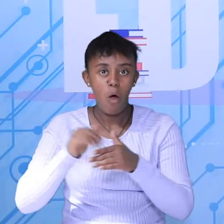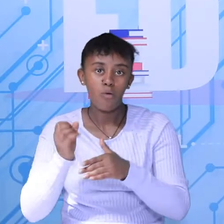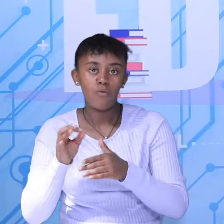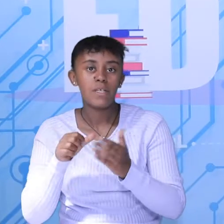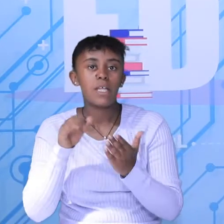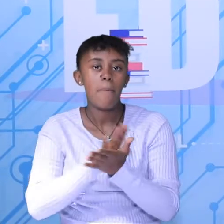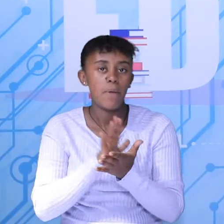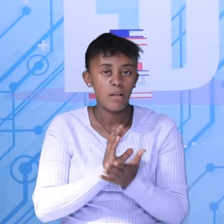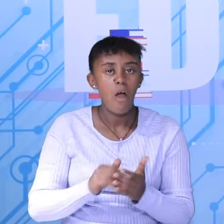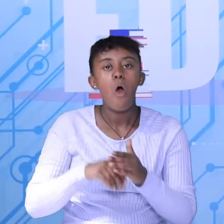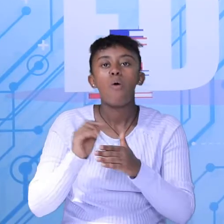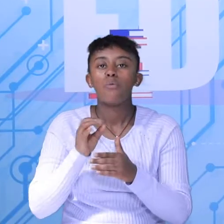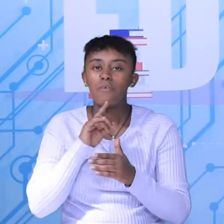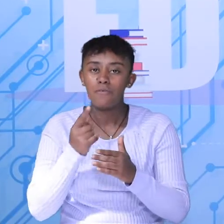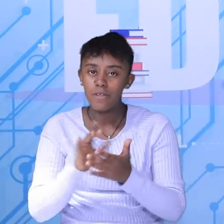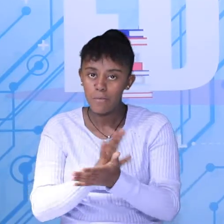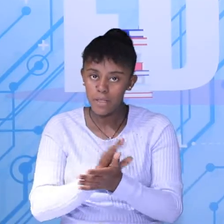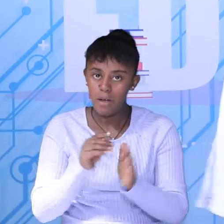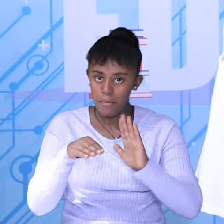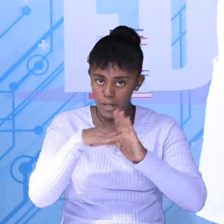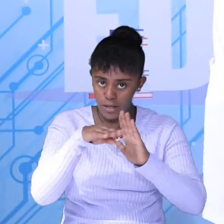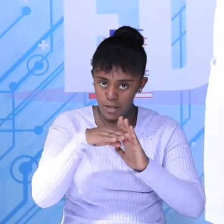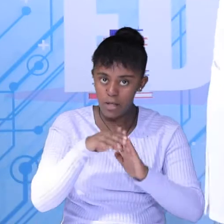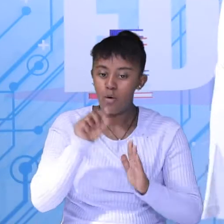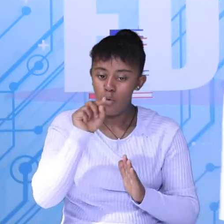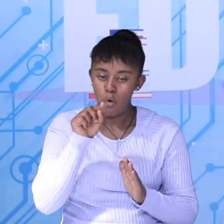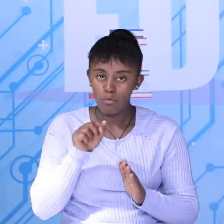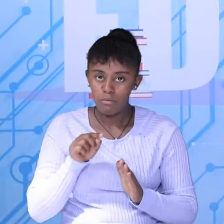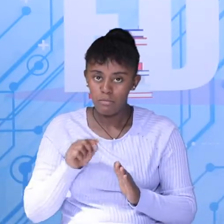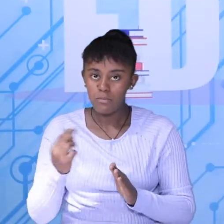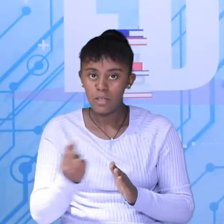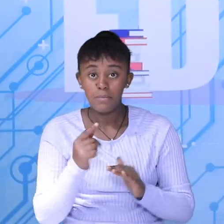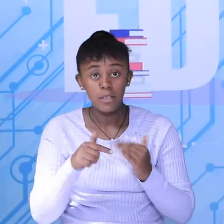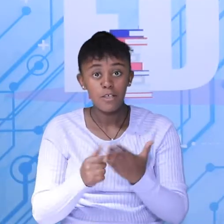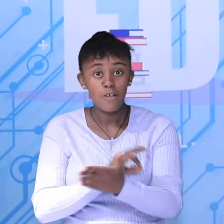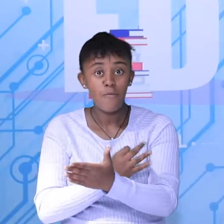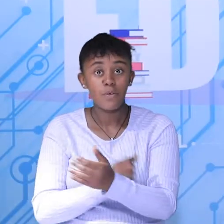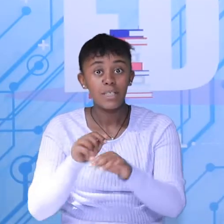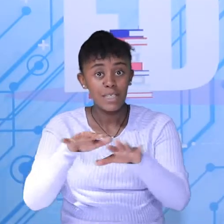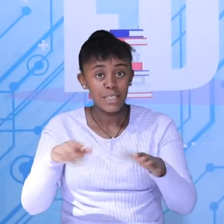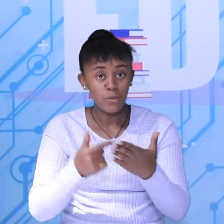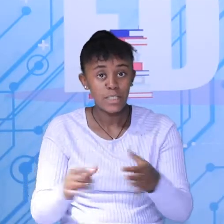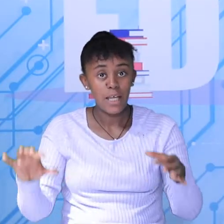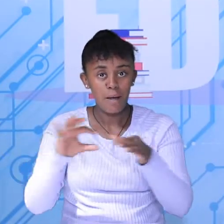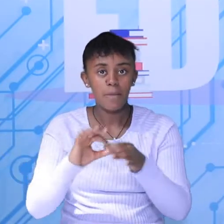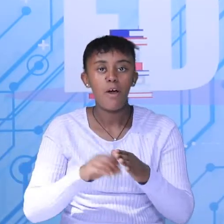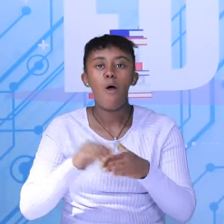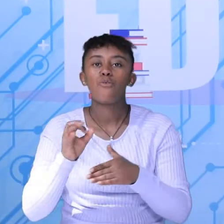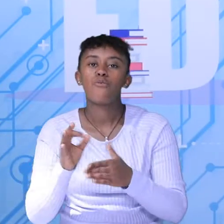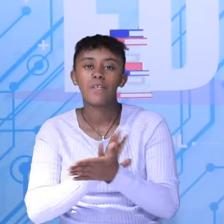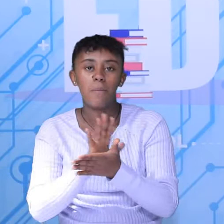page, and out of the page can be represented using dot. So the force exerted on this segment is out of the